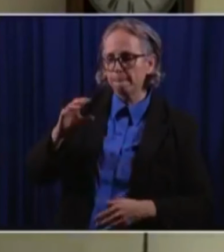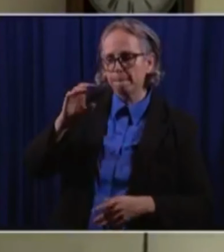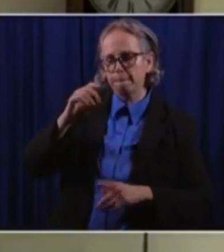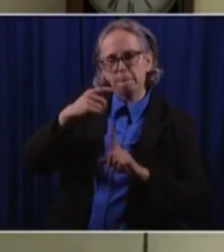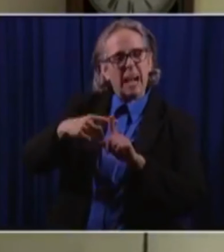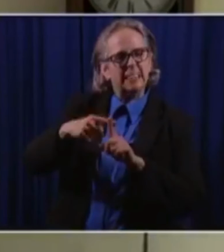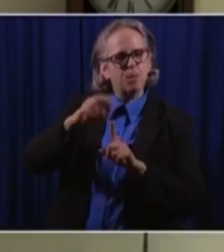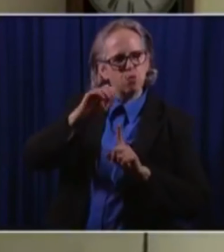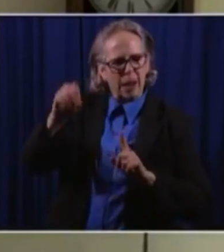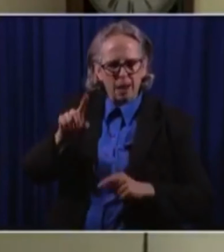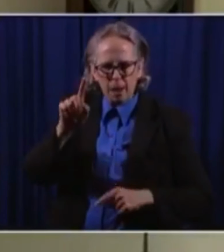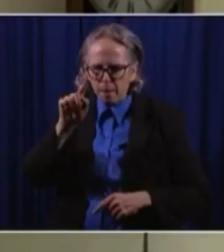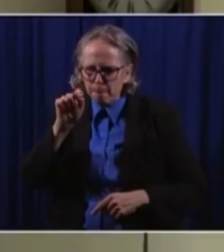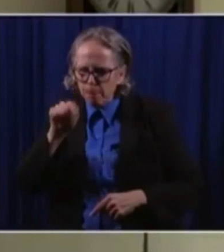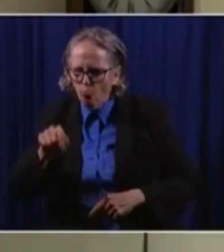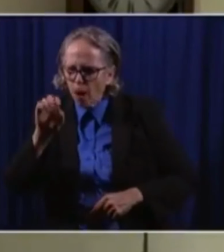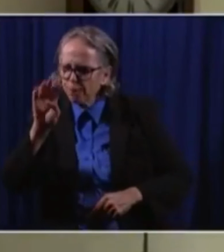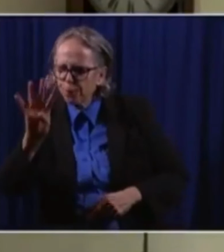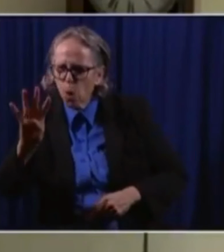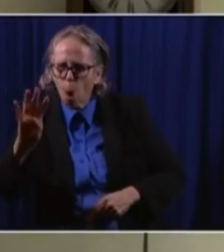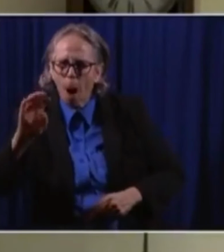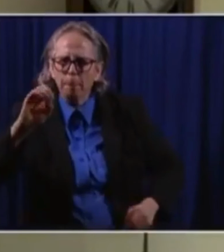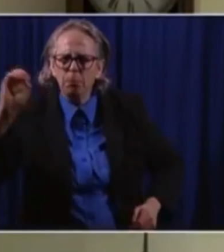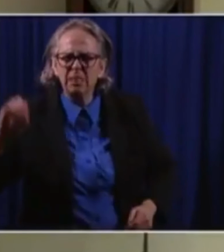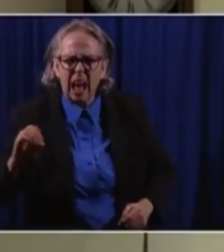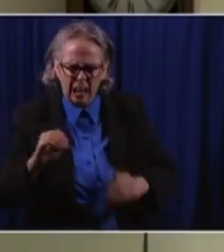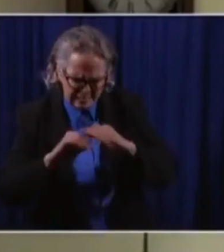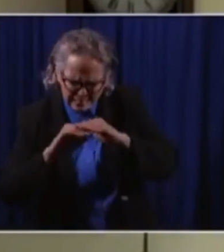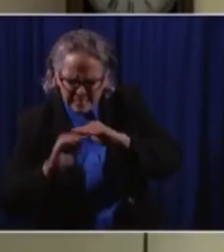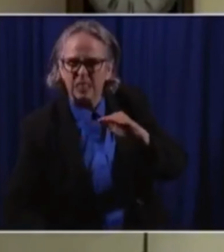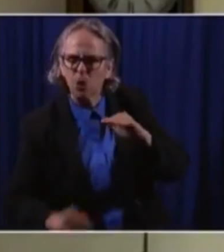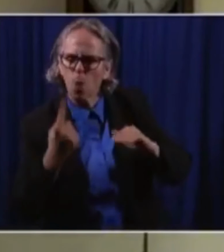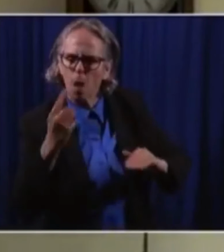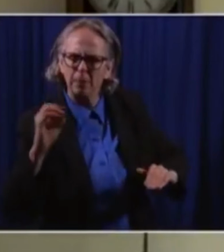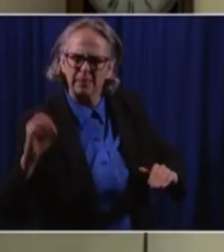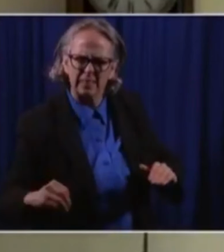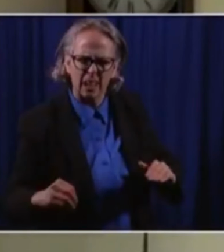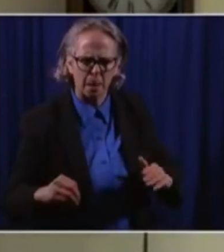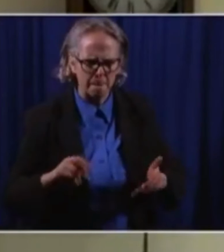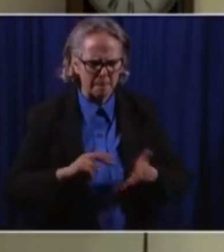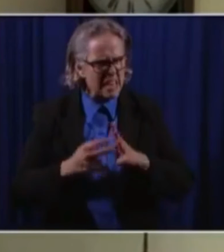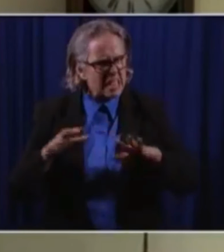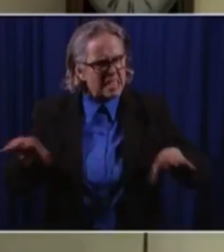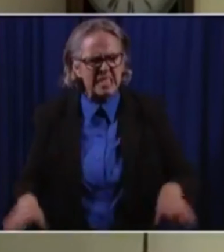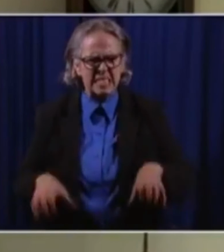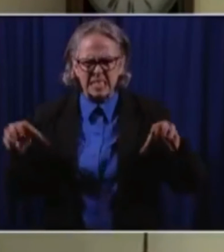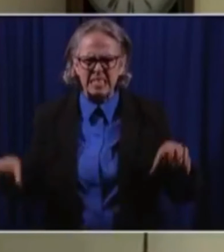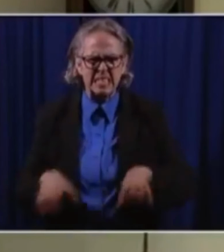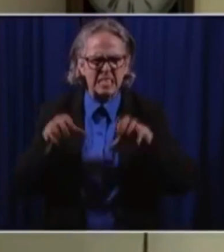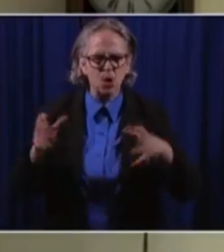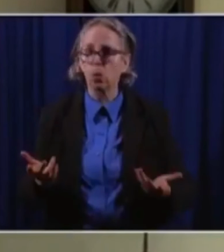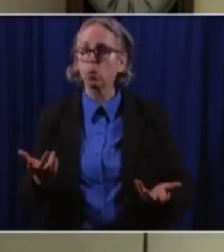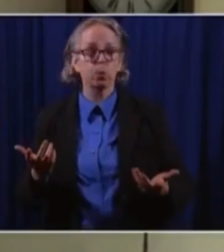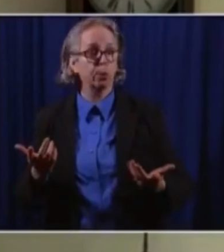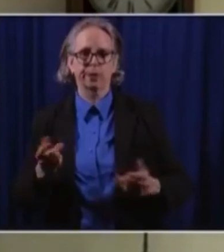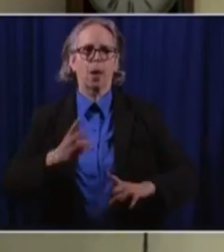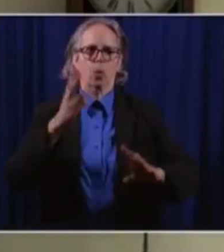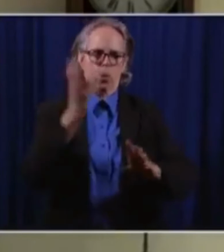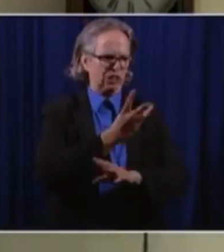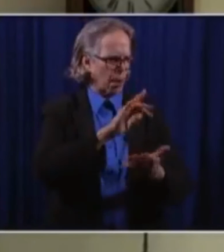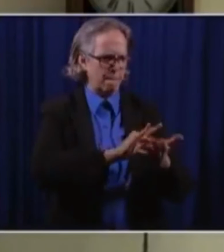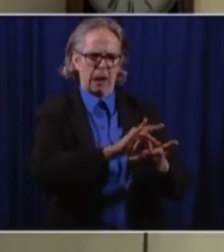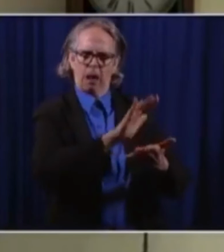The college is working with the Wayne County Health Department and advisors from the Wexner Medical Center and focusing on prevention and screening. This